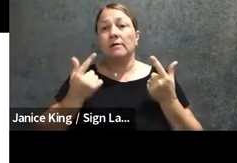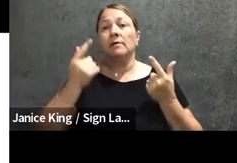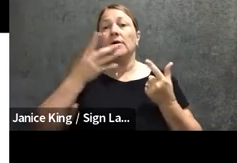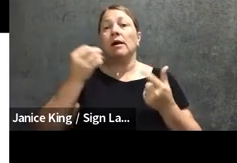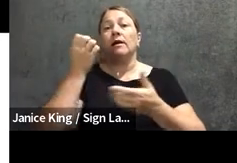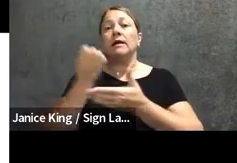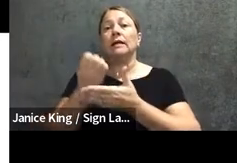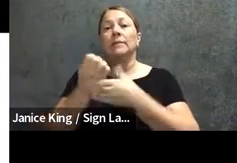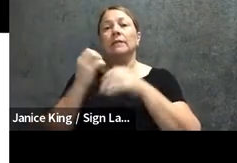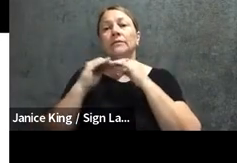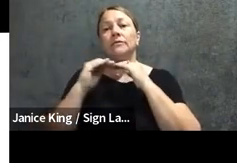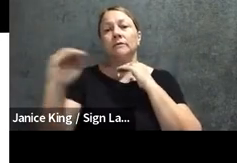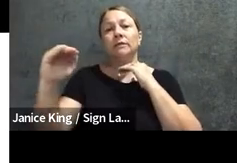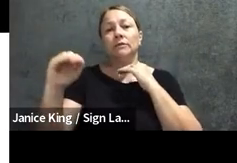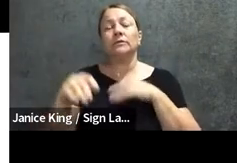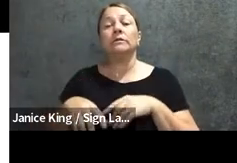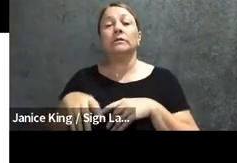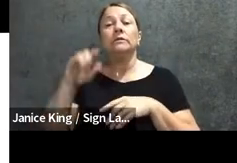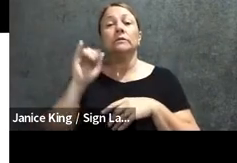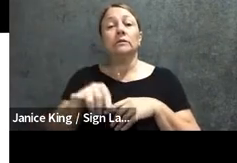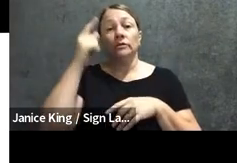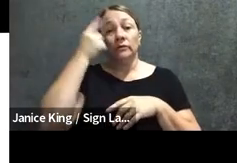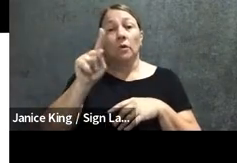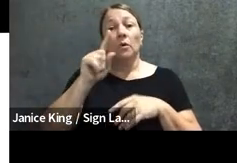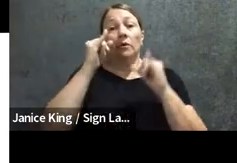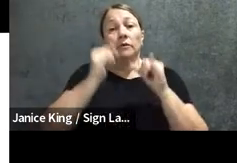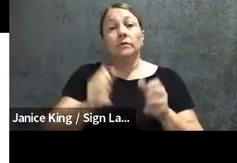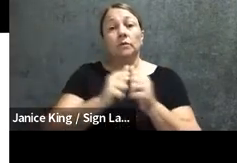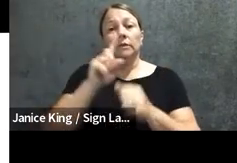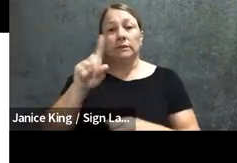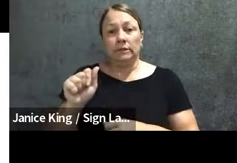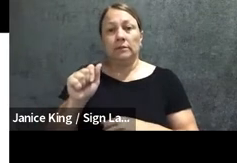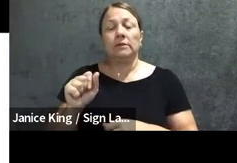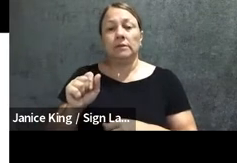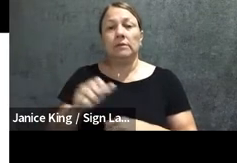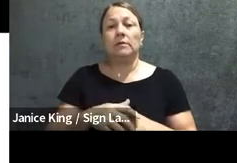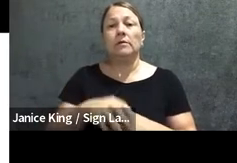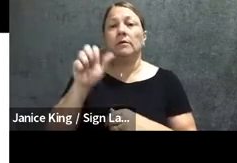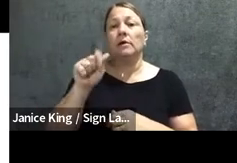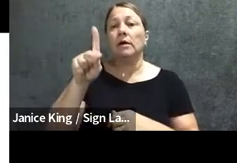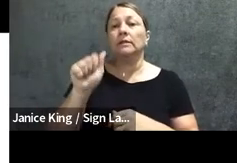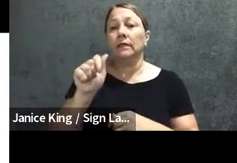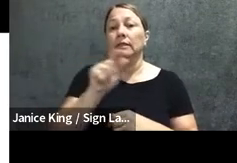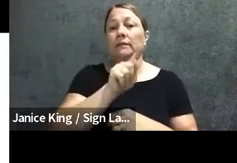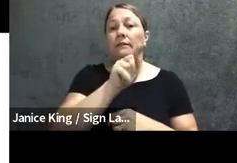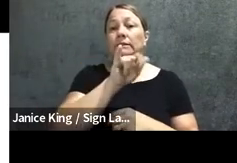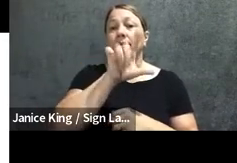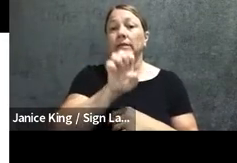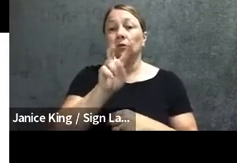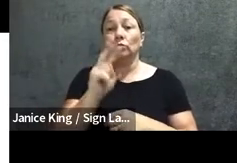One area where Title II of the ADA applies is, again, state and local governments,